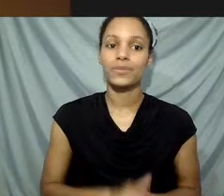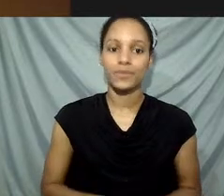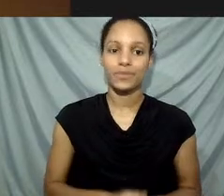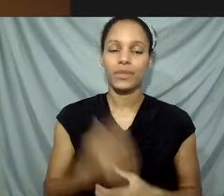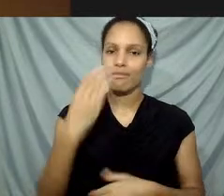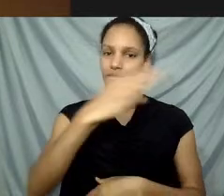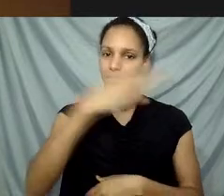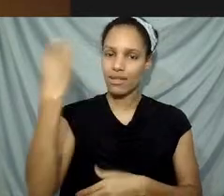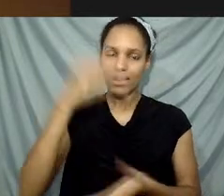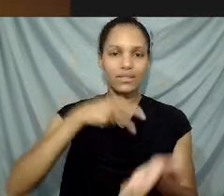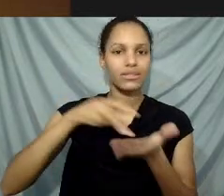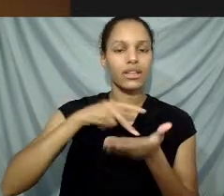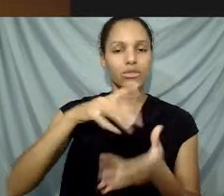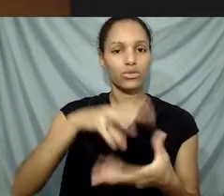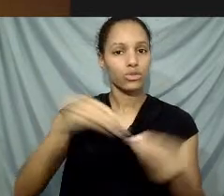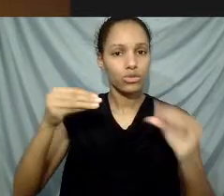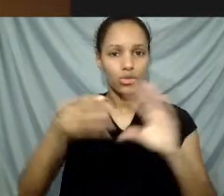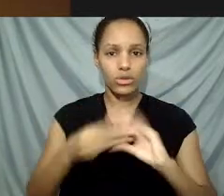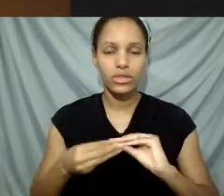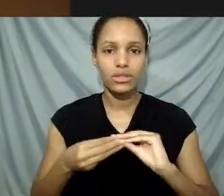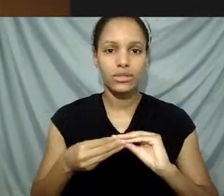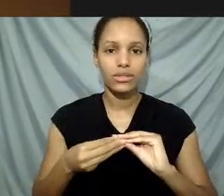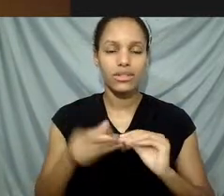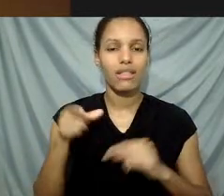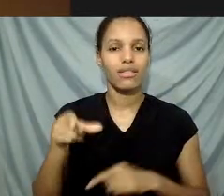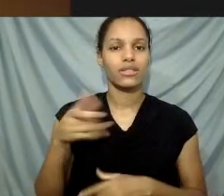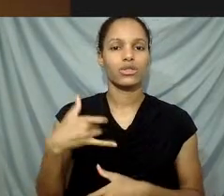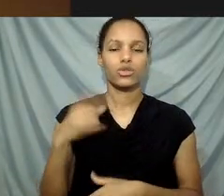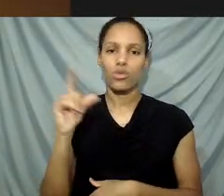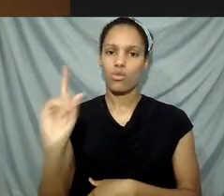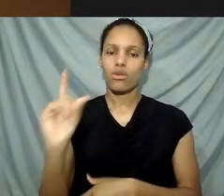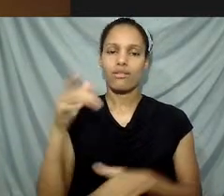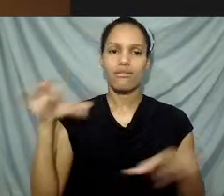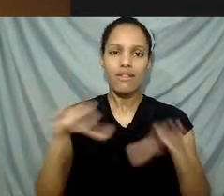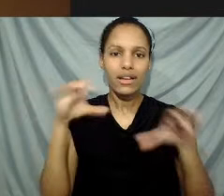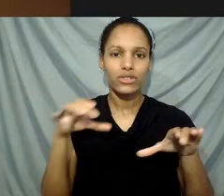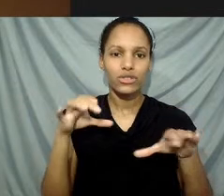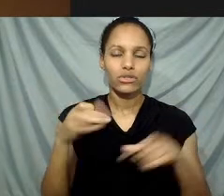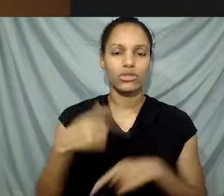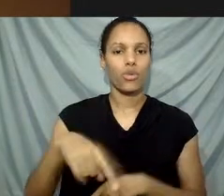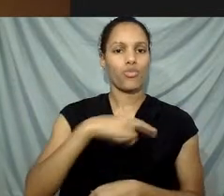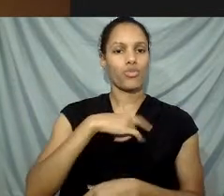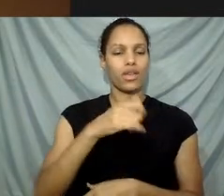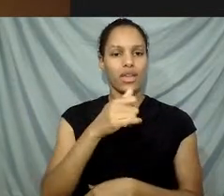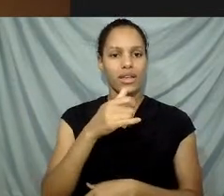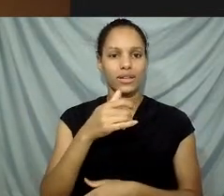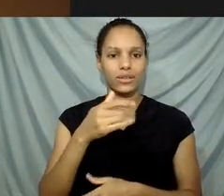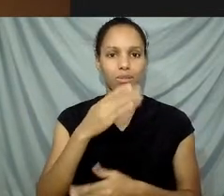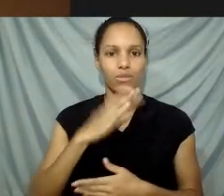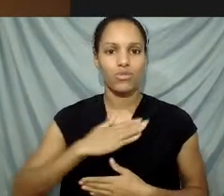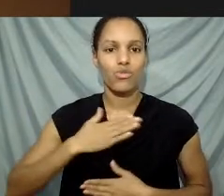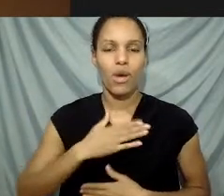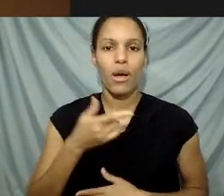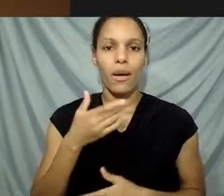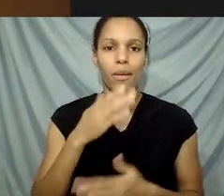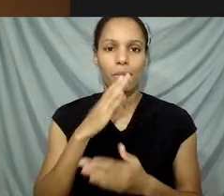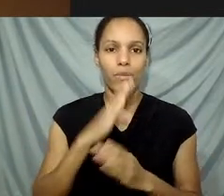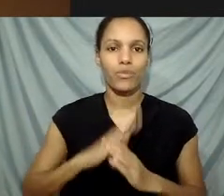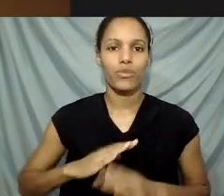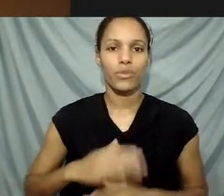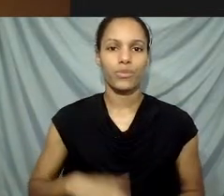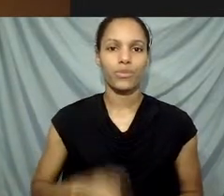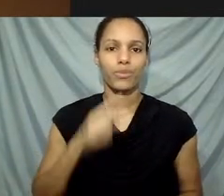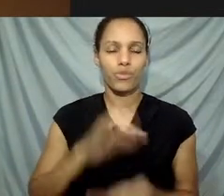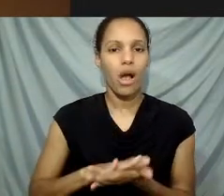action, and we make a promise to you that we will stay involved. Look at all the beautiful faces